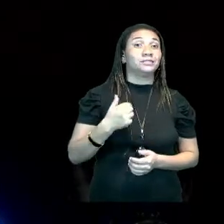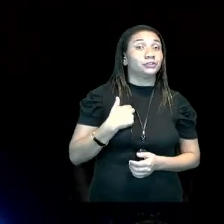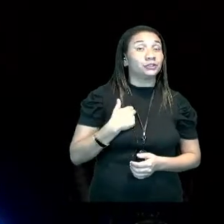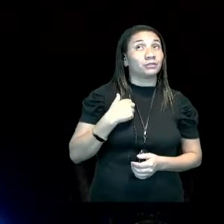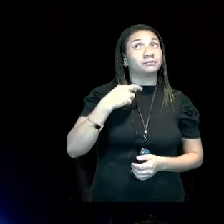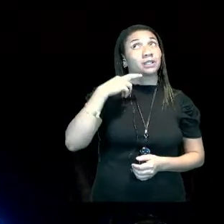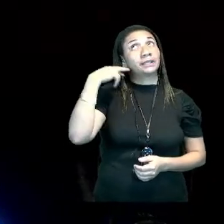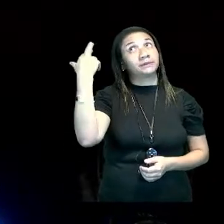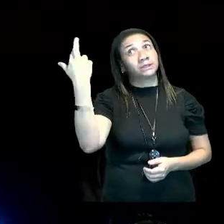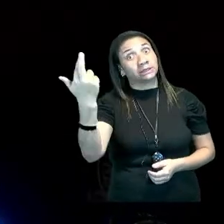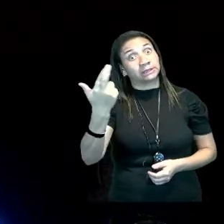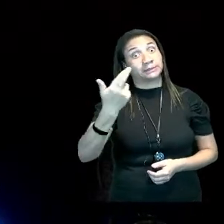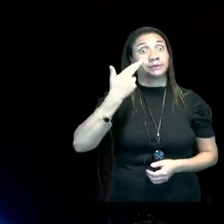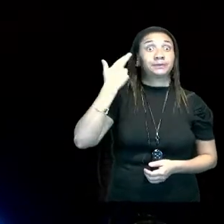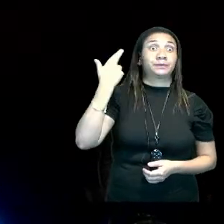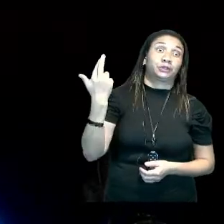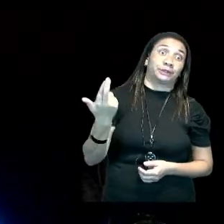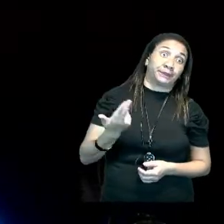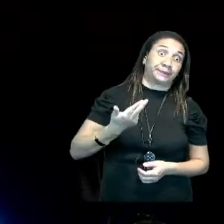the story.